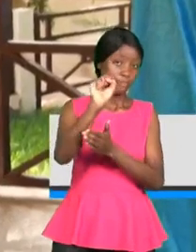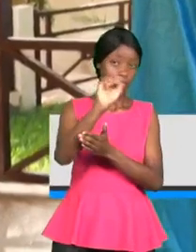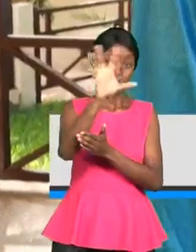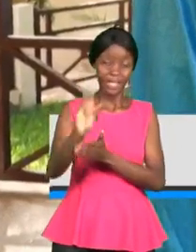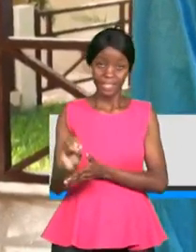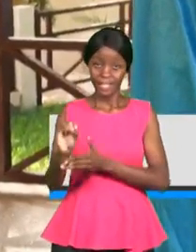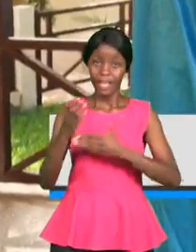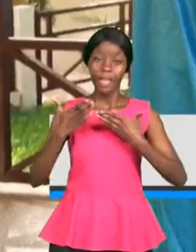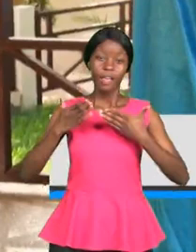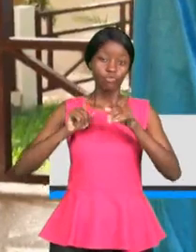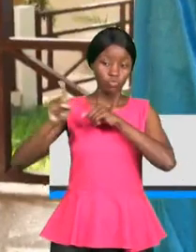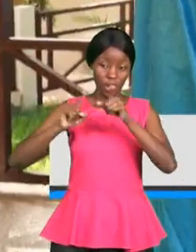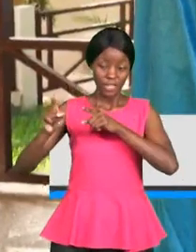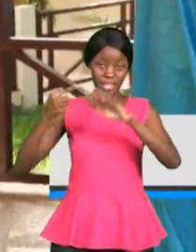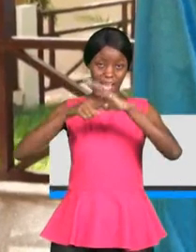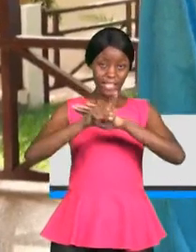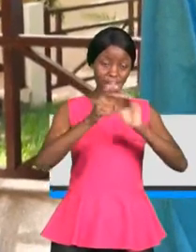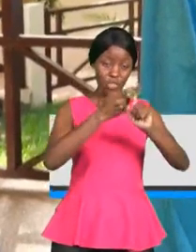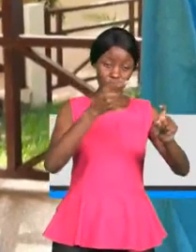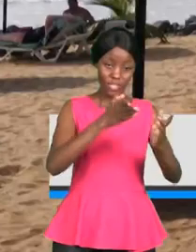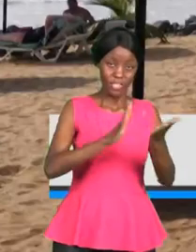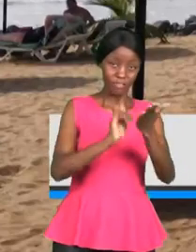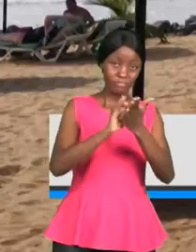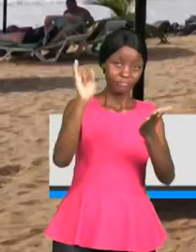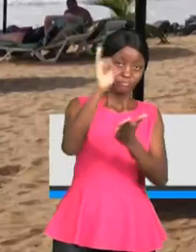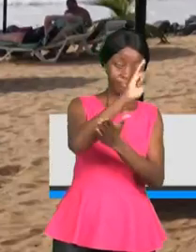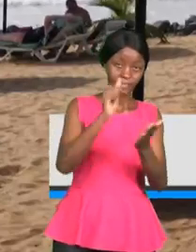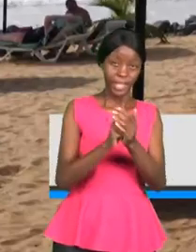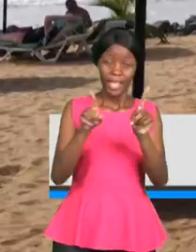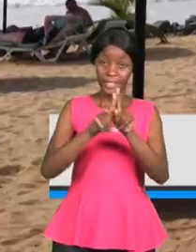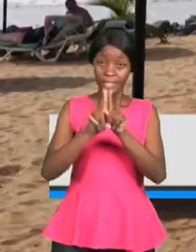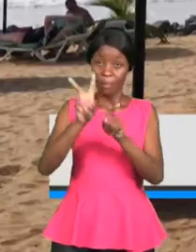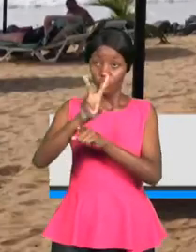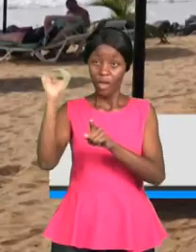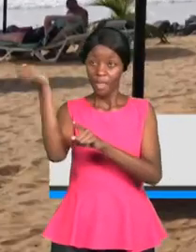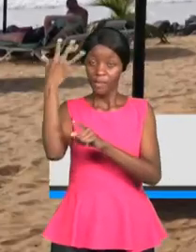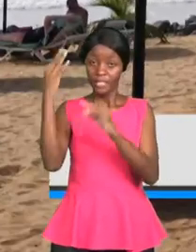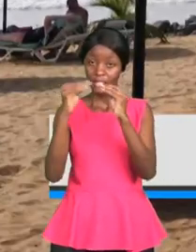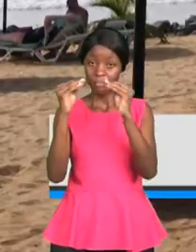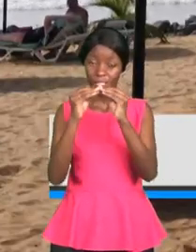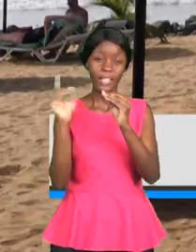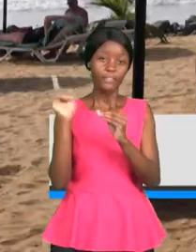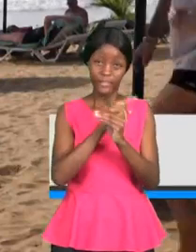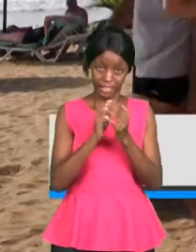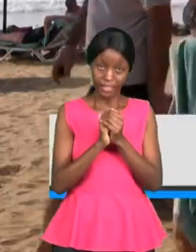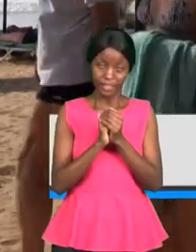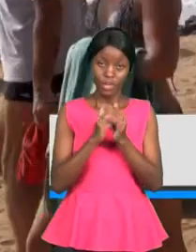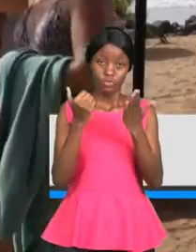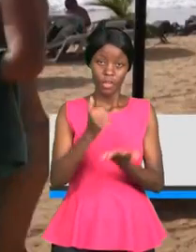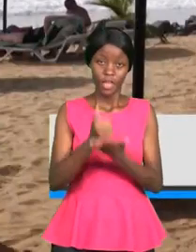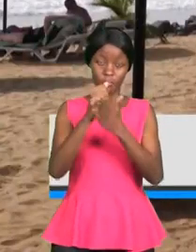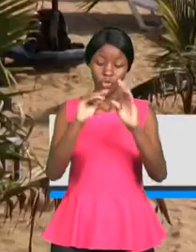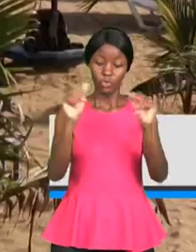the Gambia through Thomas Cook, according to Gambia's government. Two emergency meetings have been organized by the government to find an